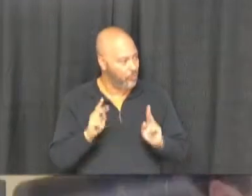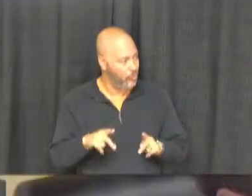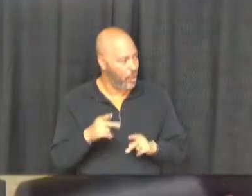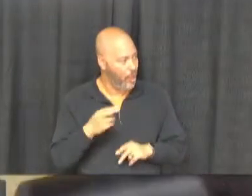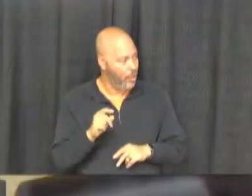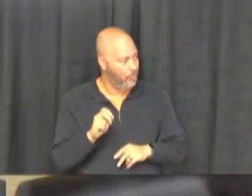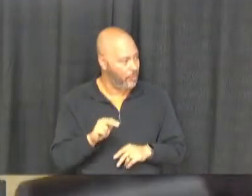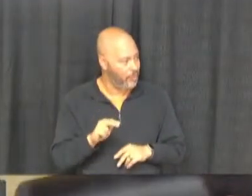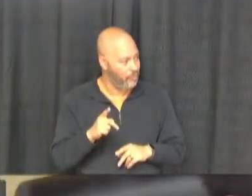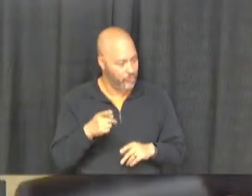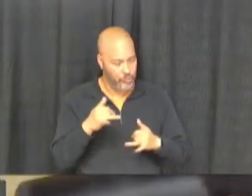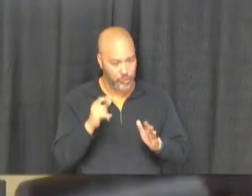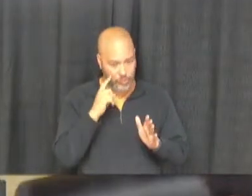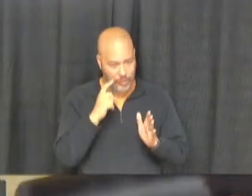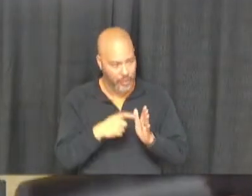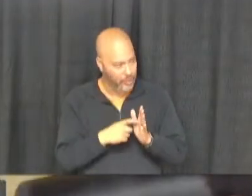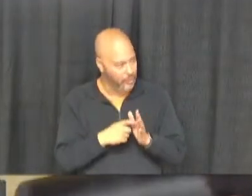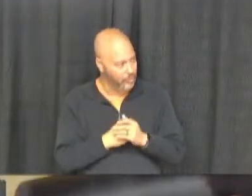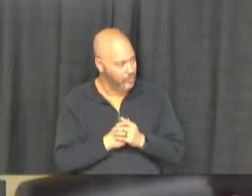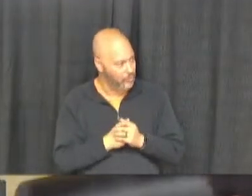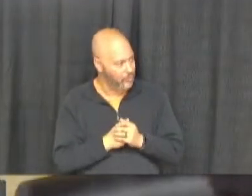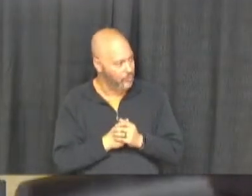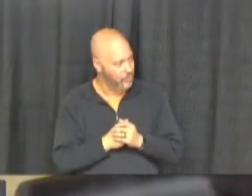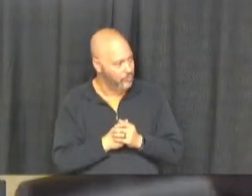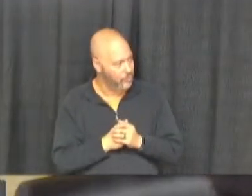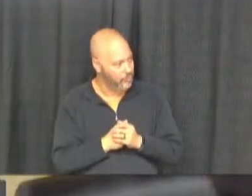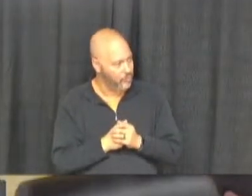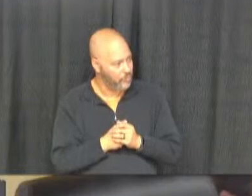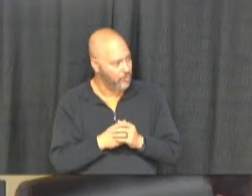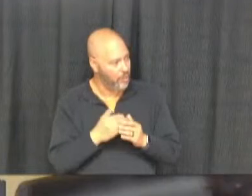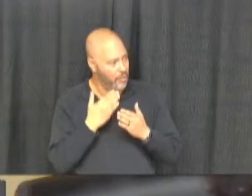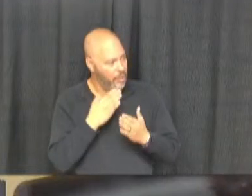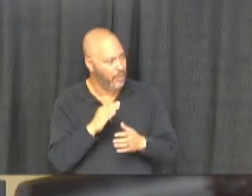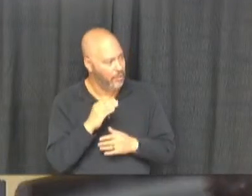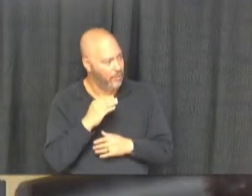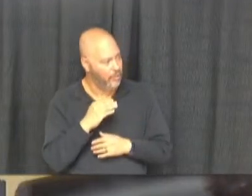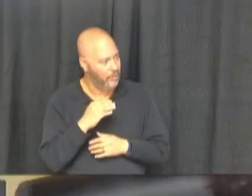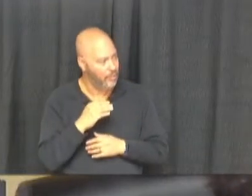Holloman, you're still recognized on your department report. Thank you, Mayor.